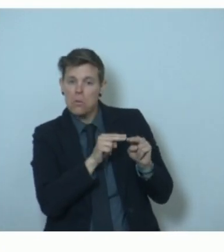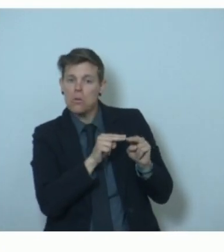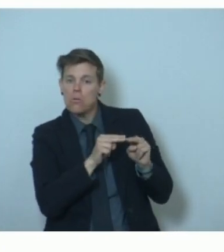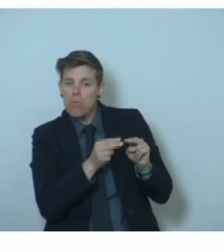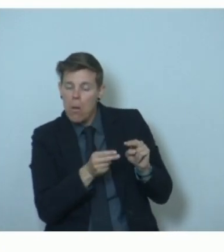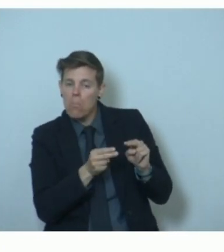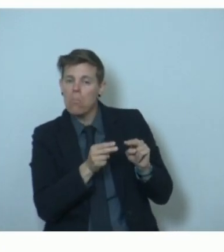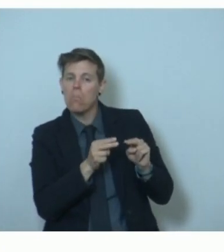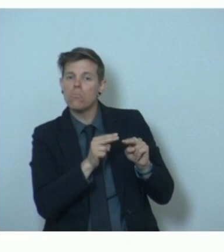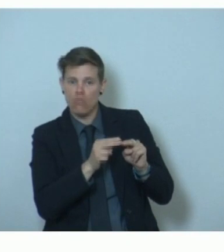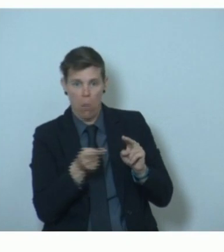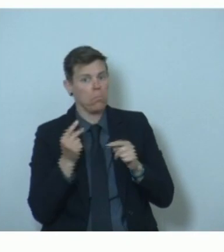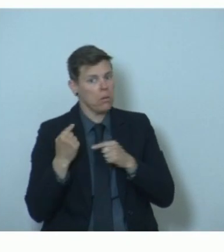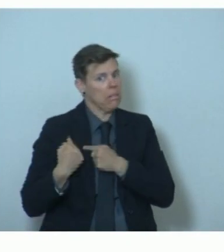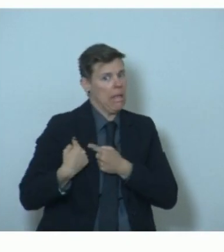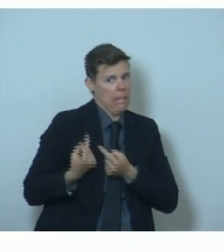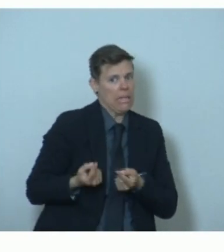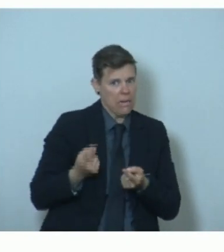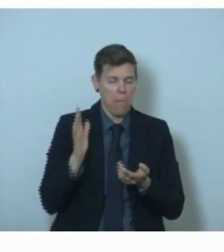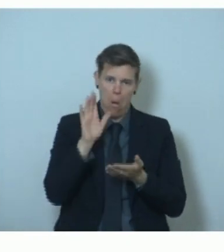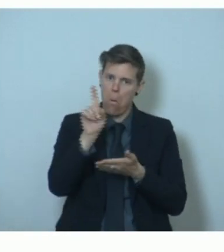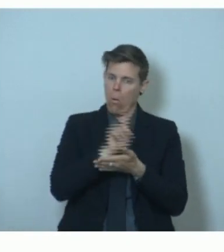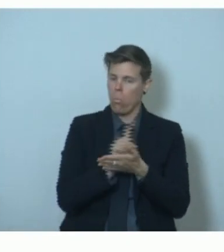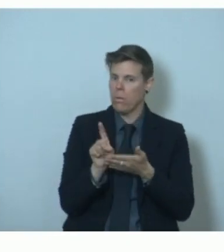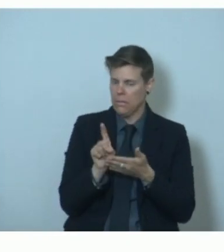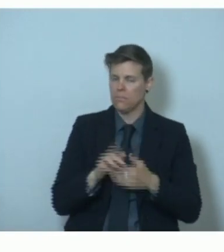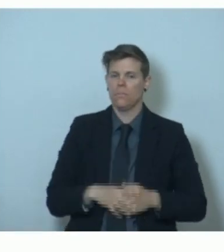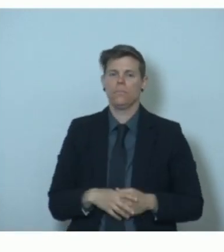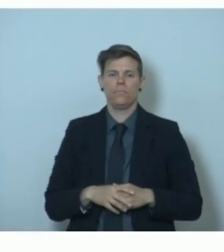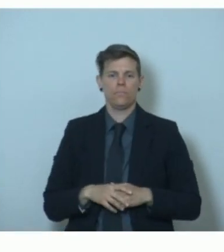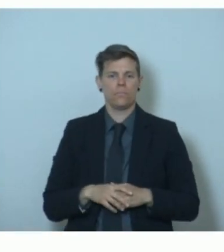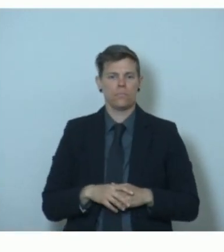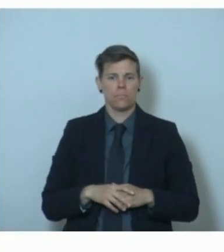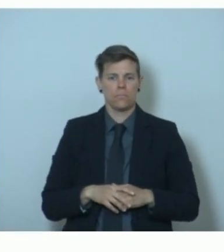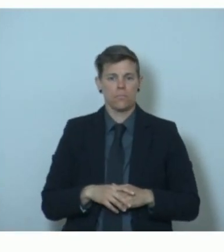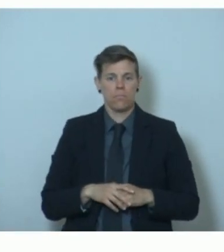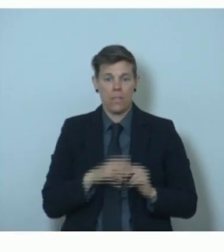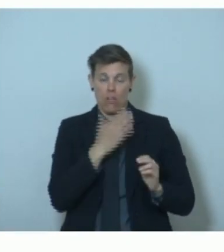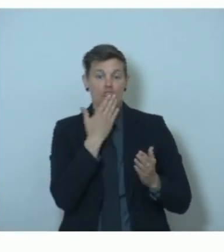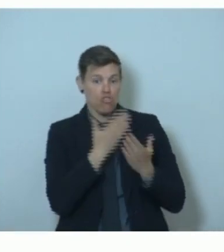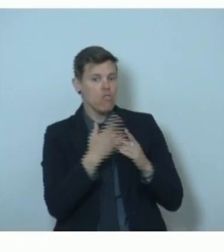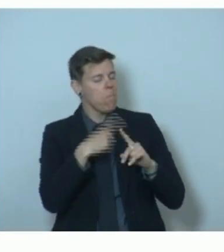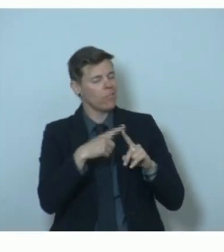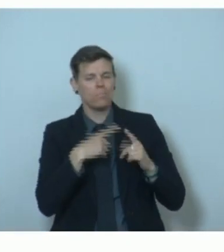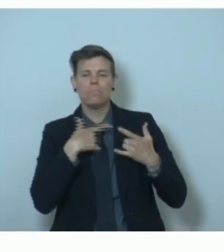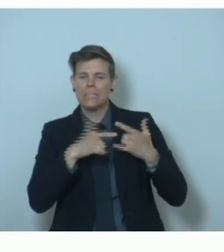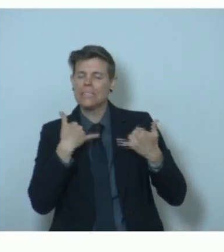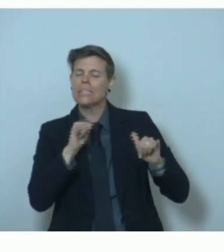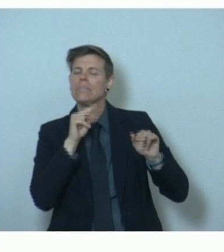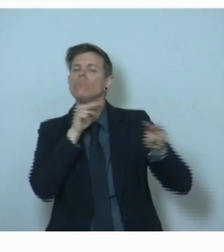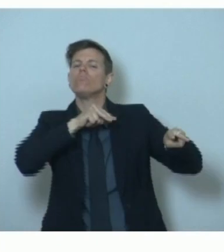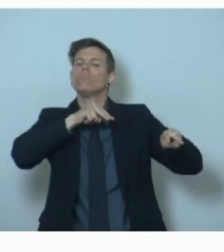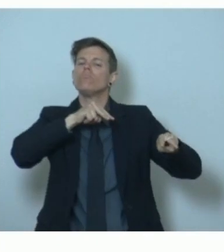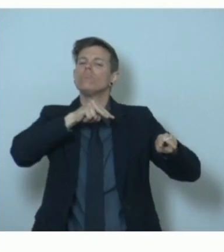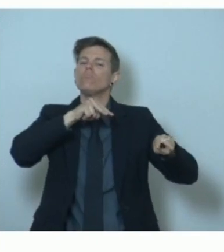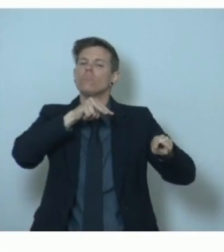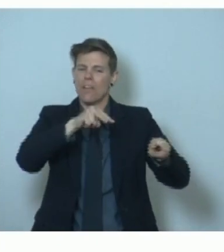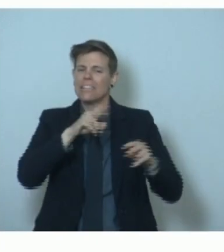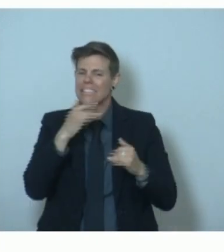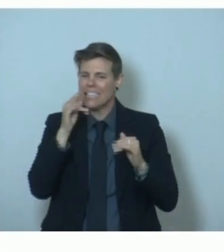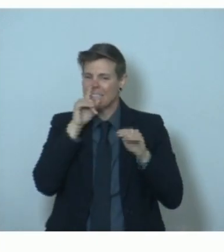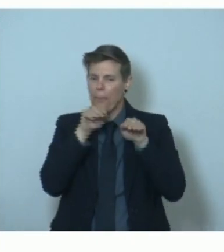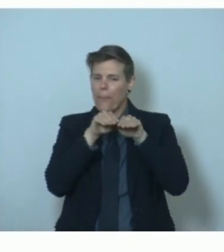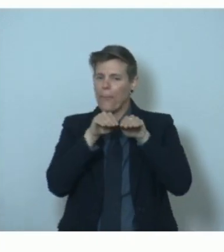is good news, positive news, but we're continuing to watch because you can see it's sort of level there from the graph, and we'd like to see it go